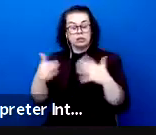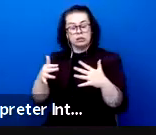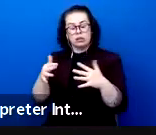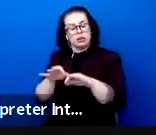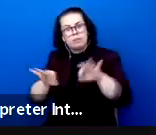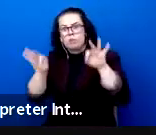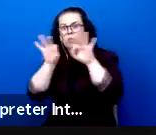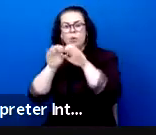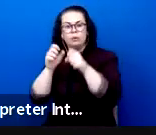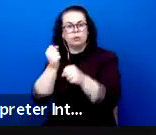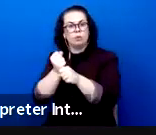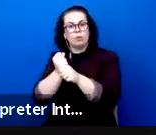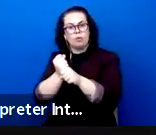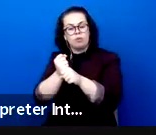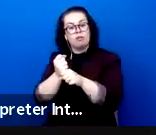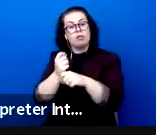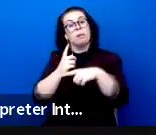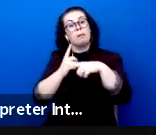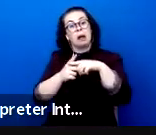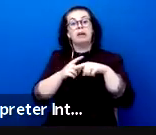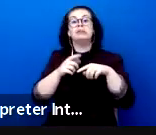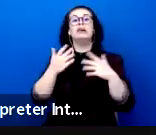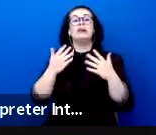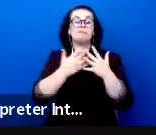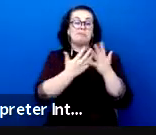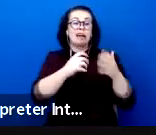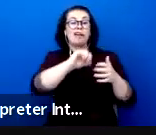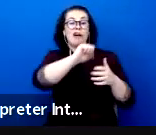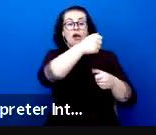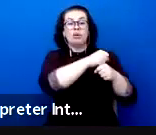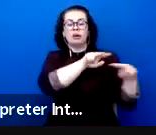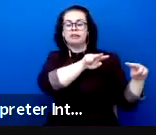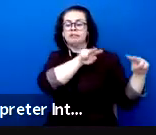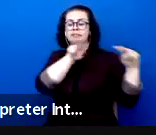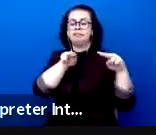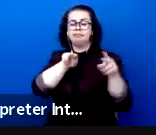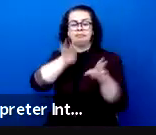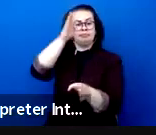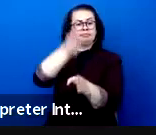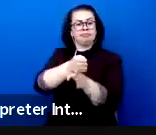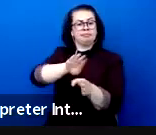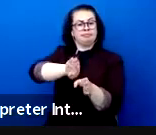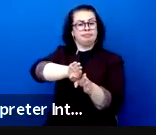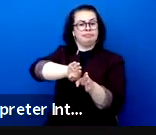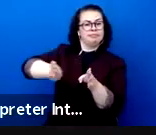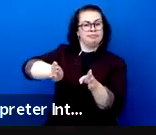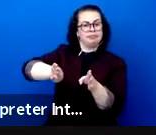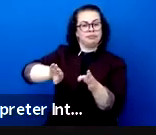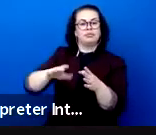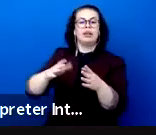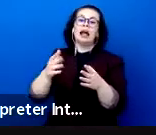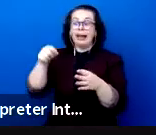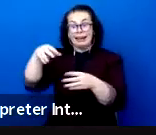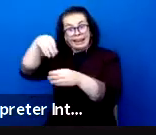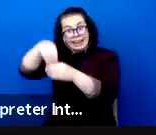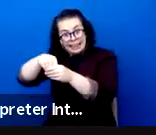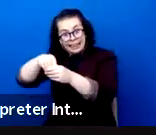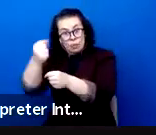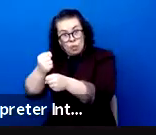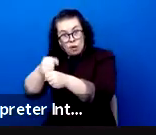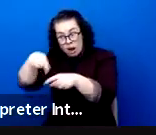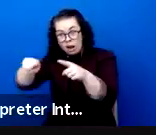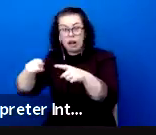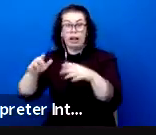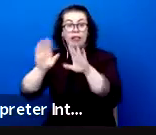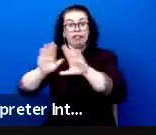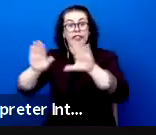by sectoral differences. The public theatre sector and the sector of subsidized